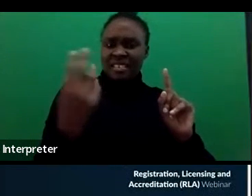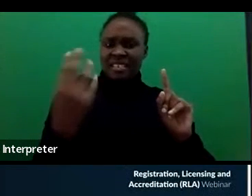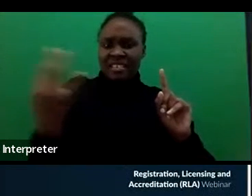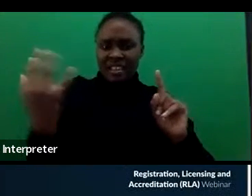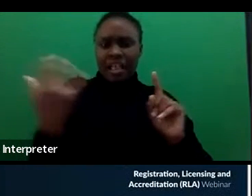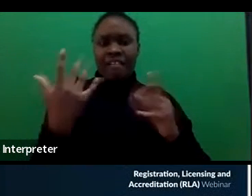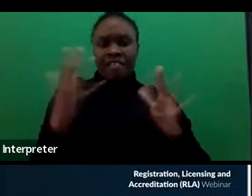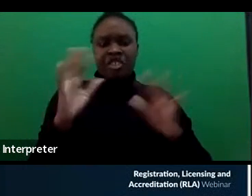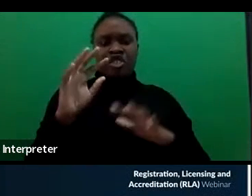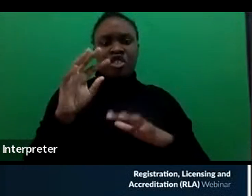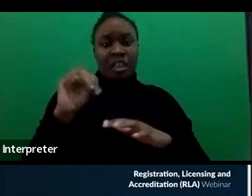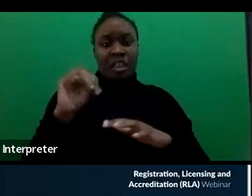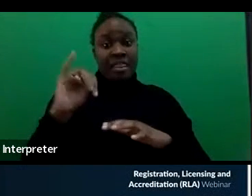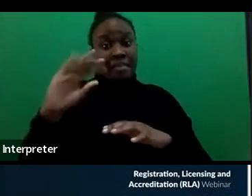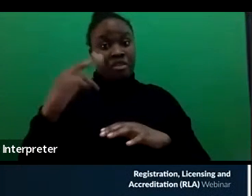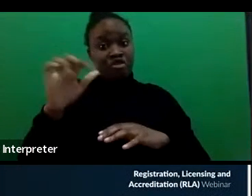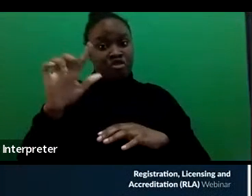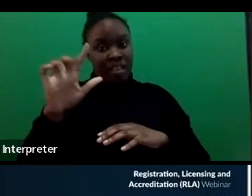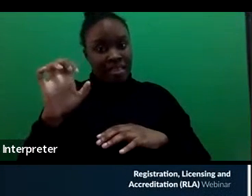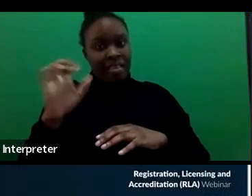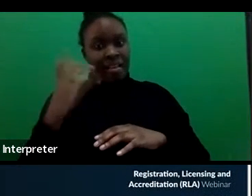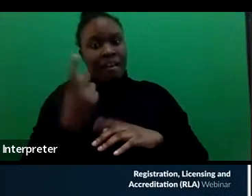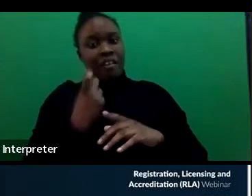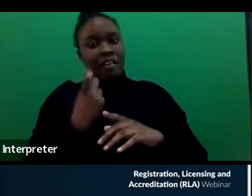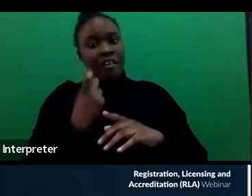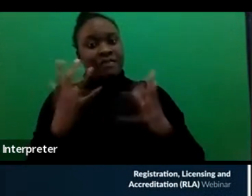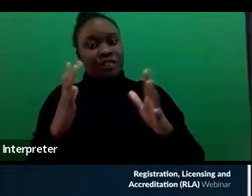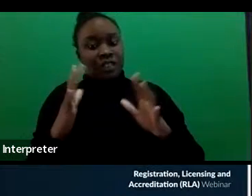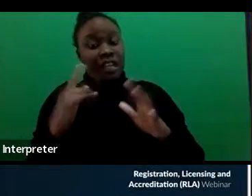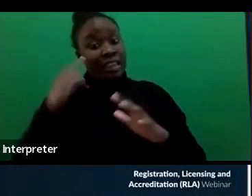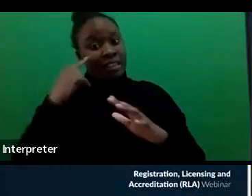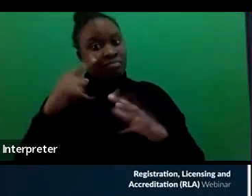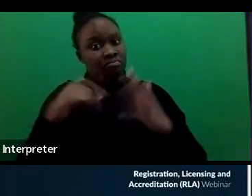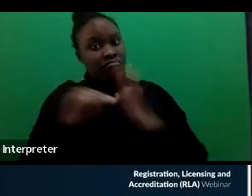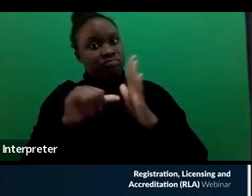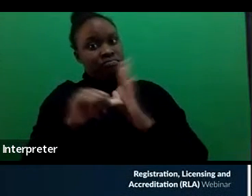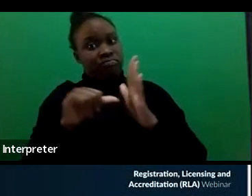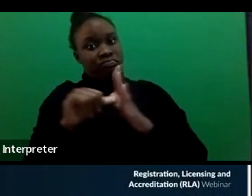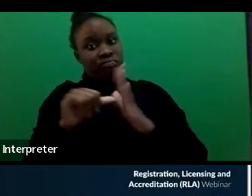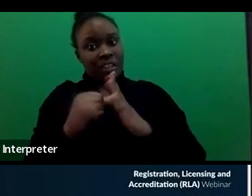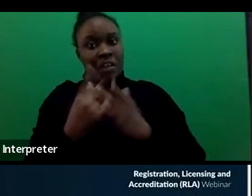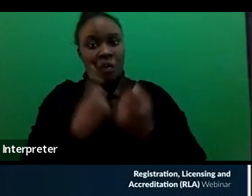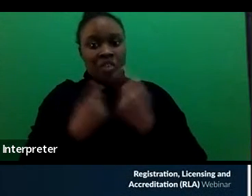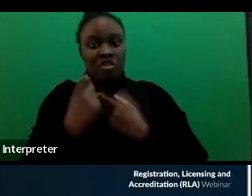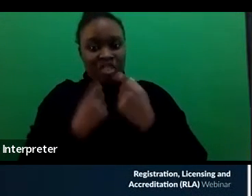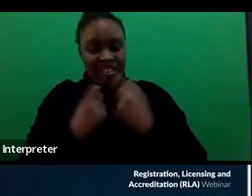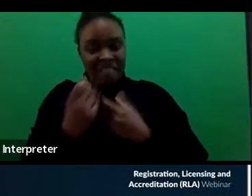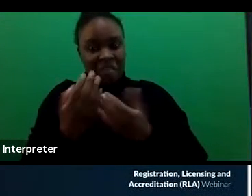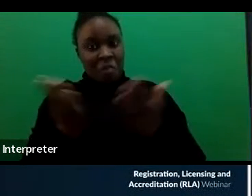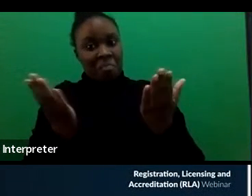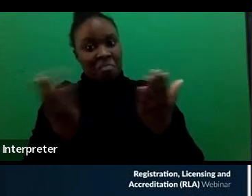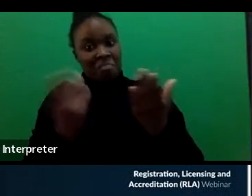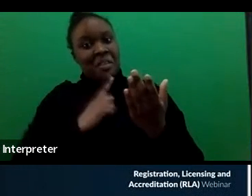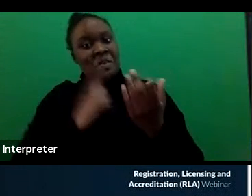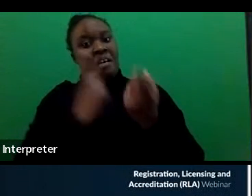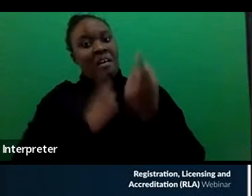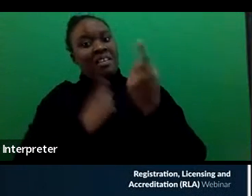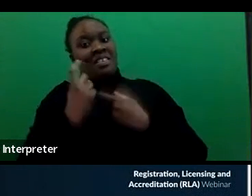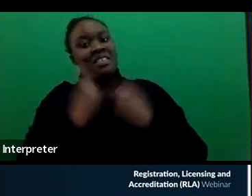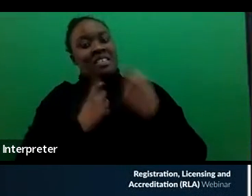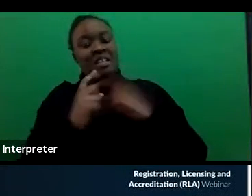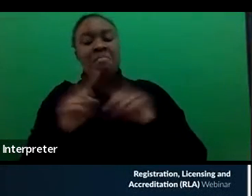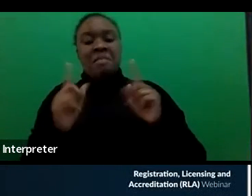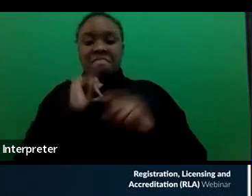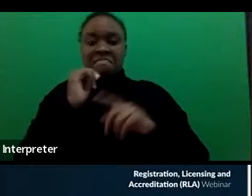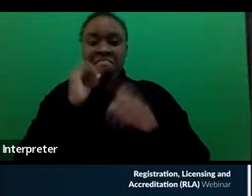same question. So it seems like it's a very imperative question for our traders. We'll provide clarity